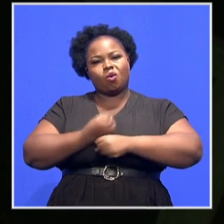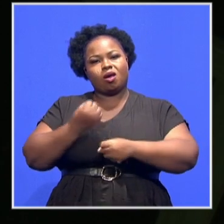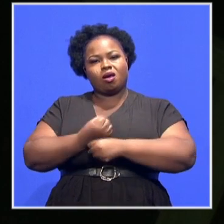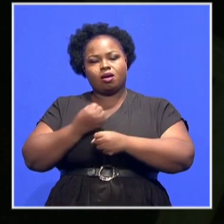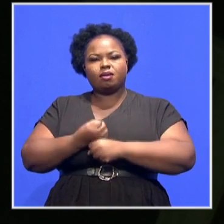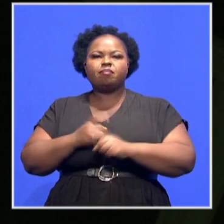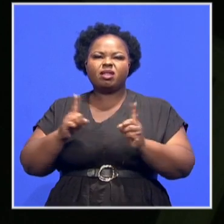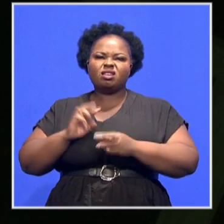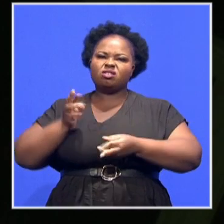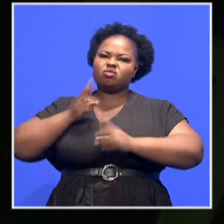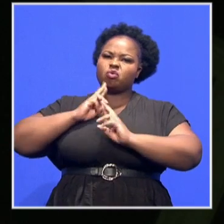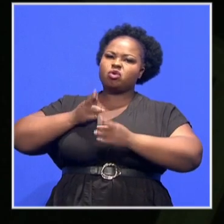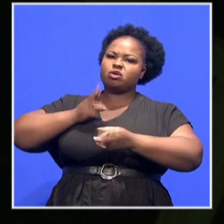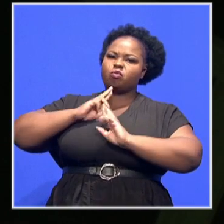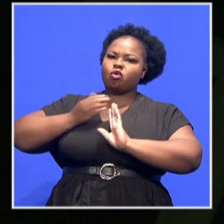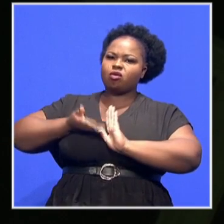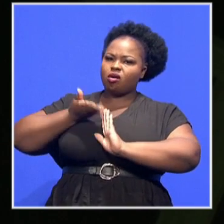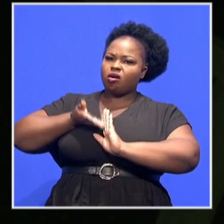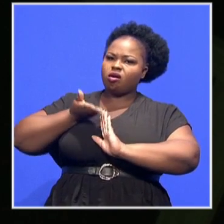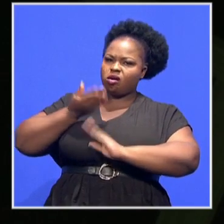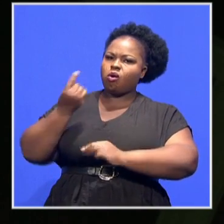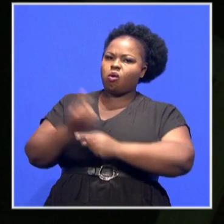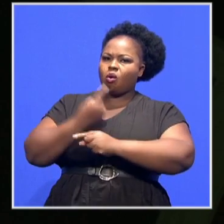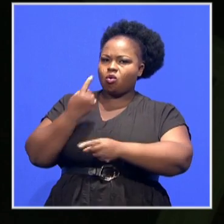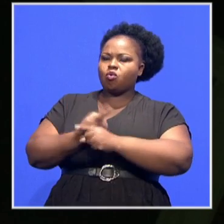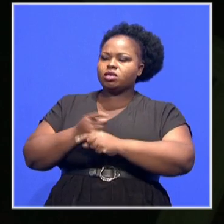of precisely what progress is being made.